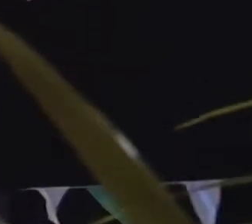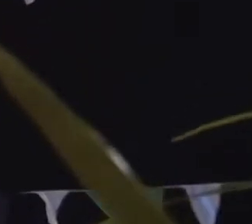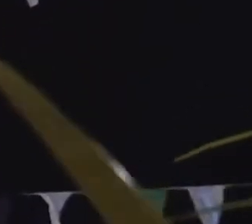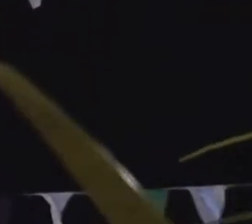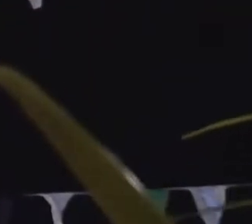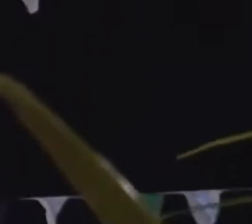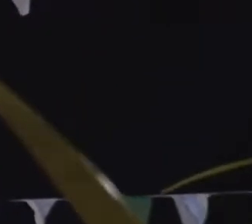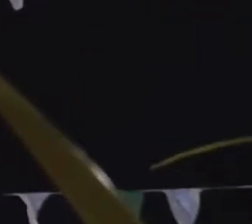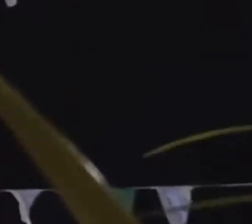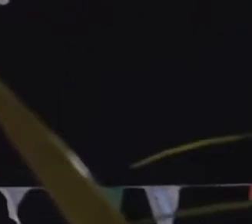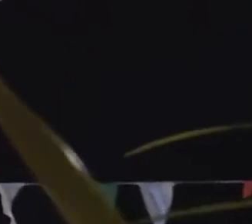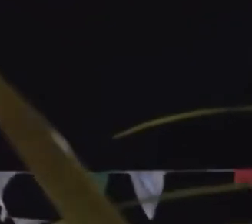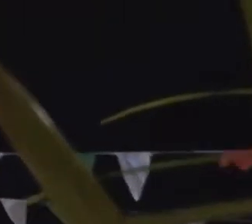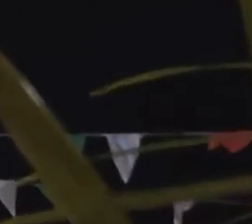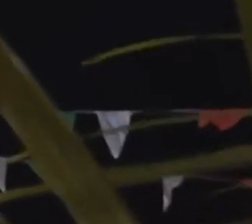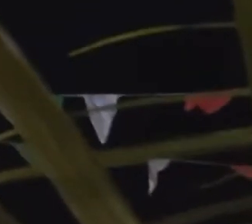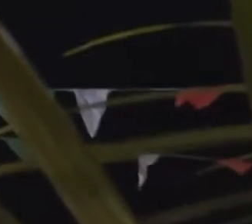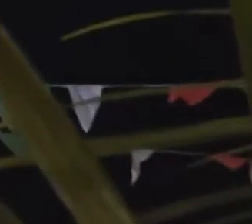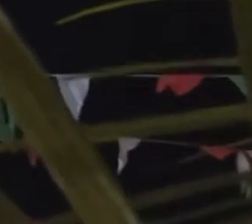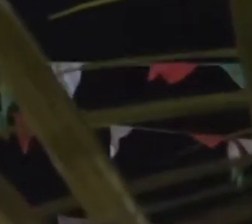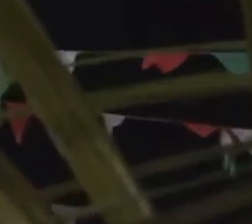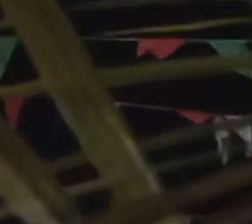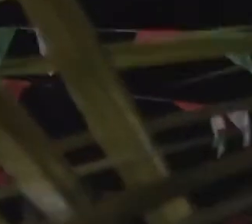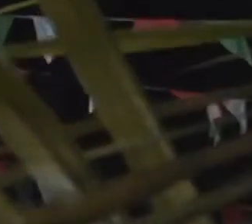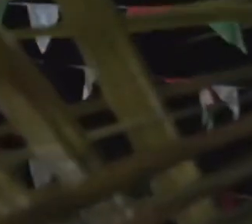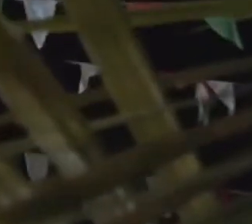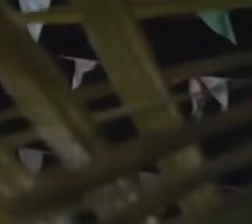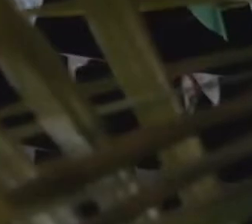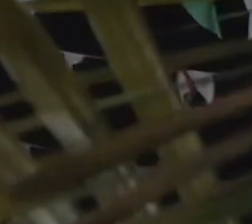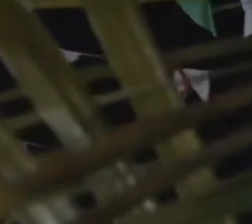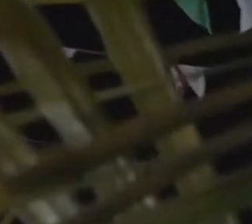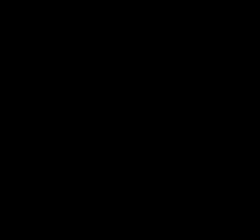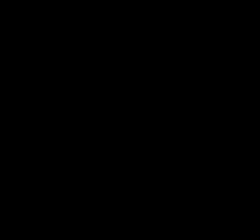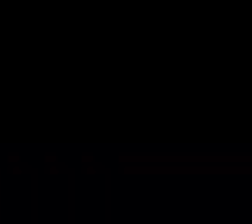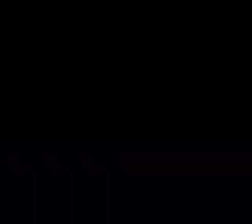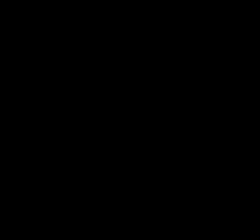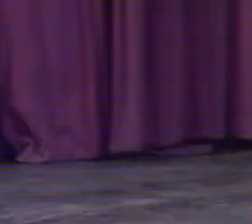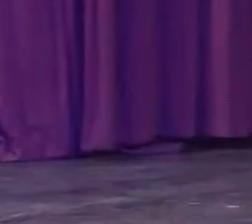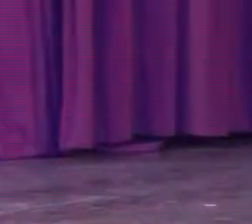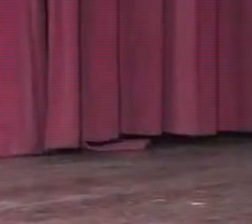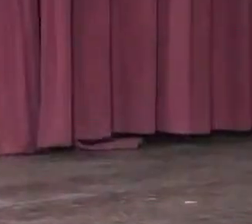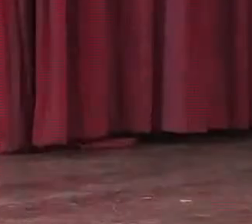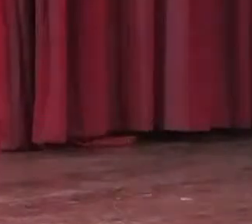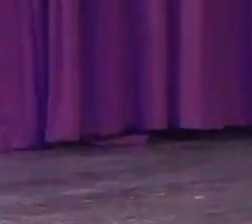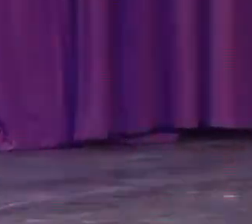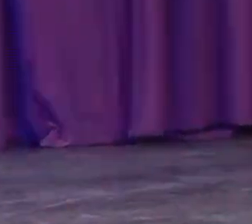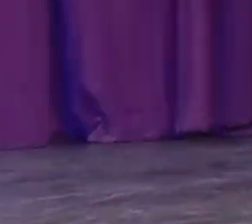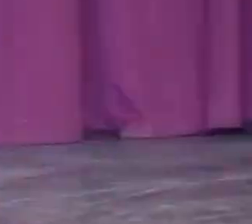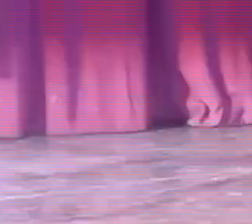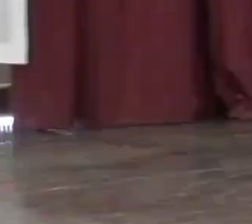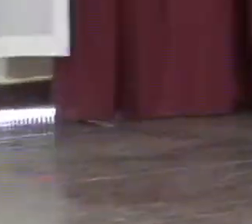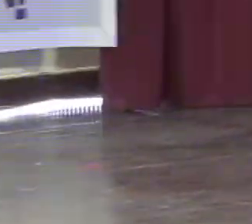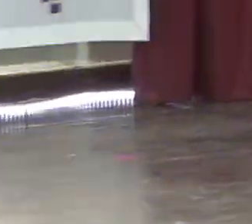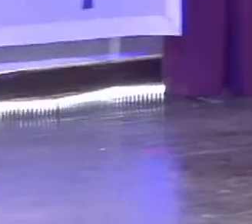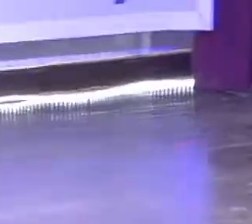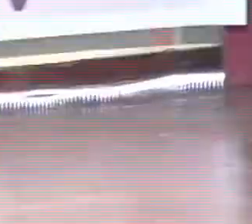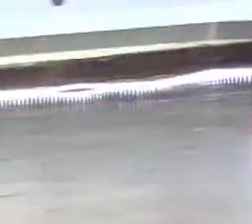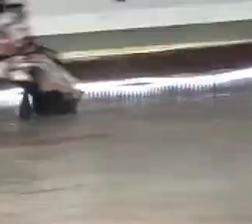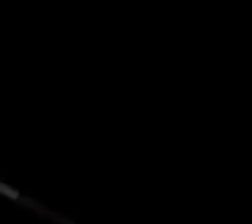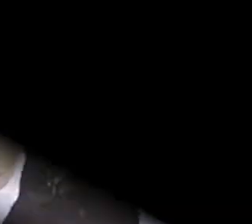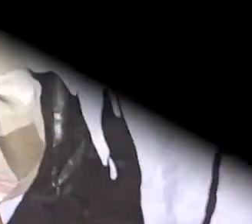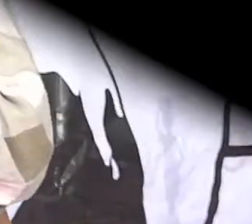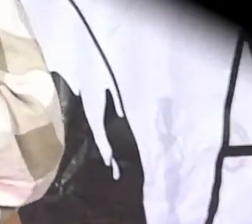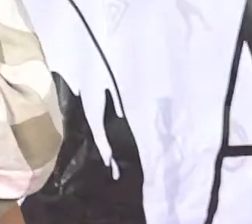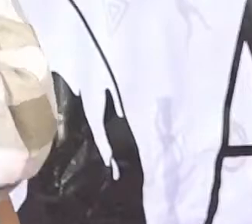An art form, a way to express yourself, a reflection of who you are. It's Fashion